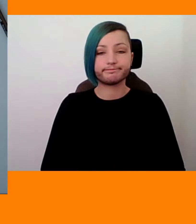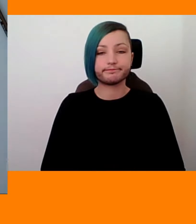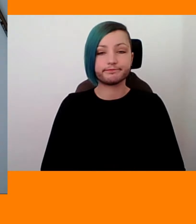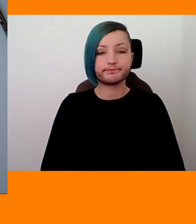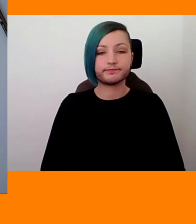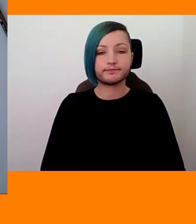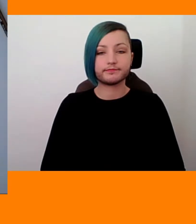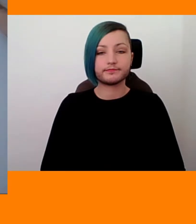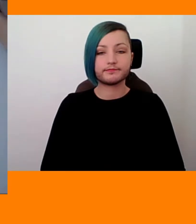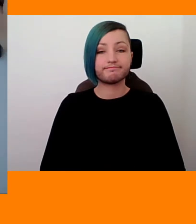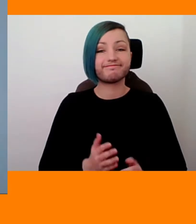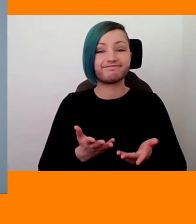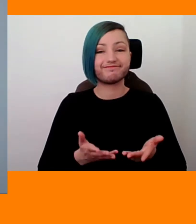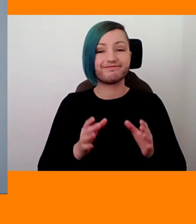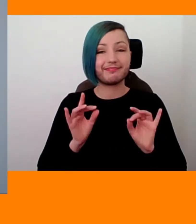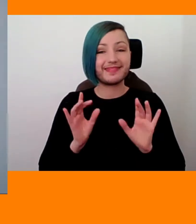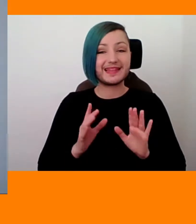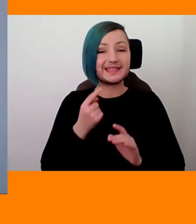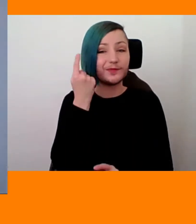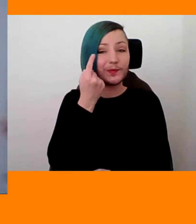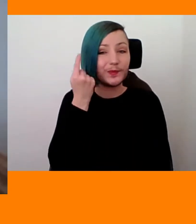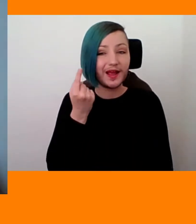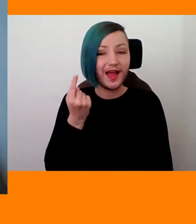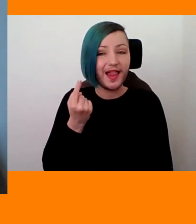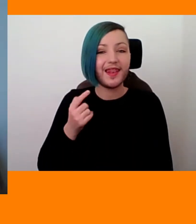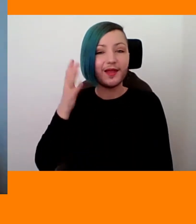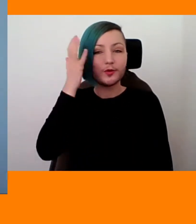And that is curly hair.